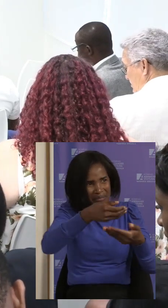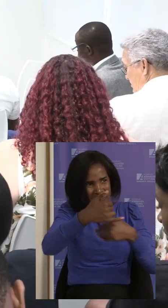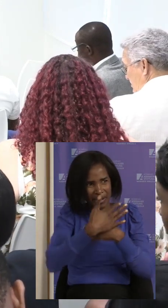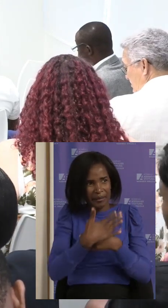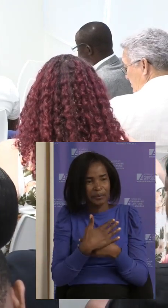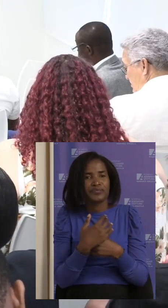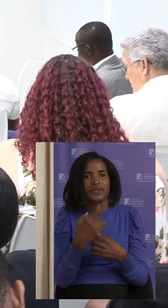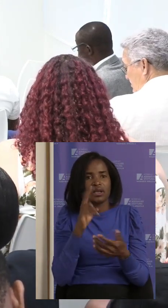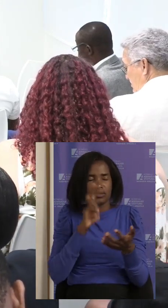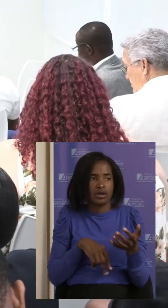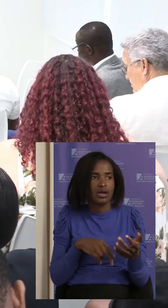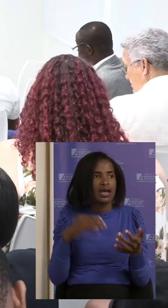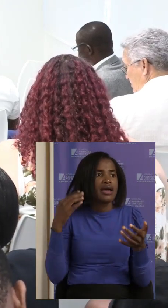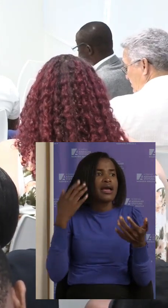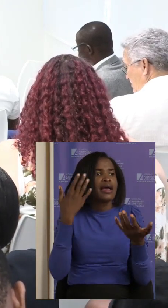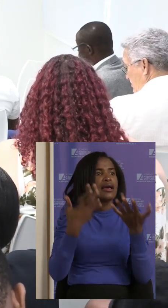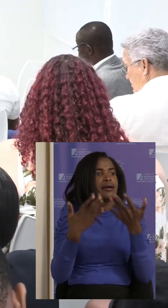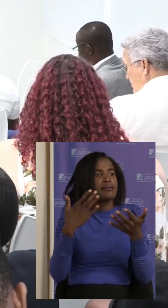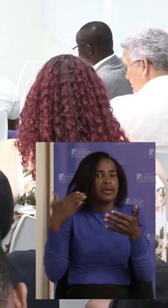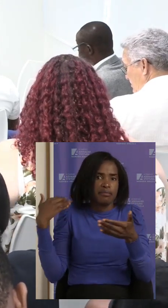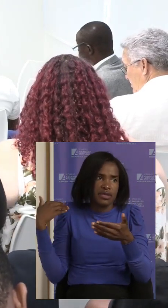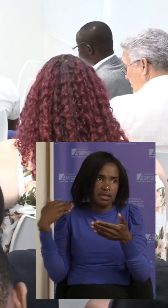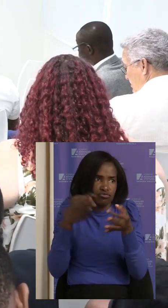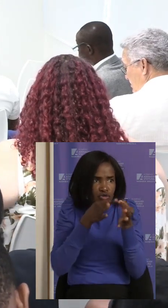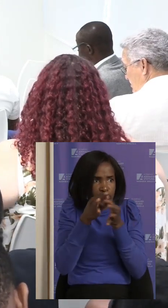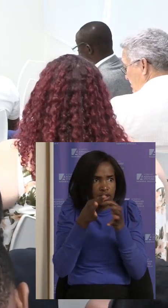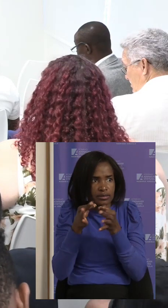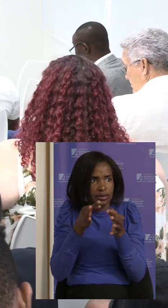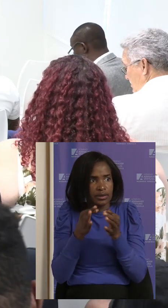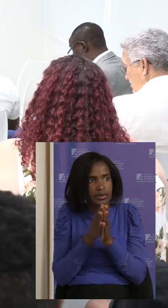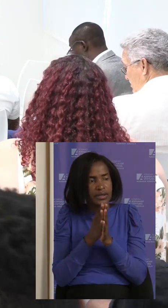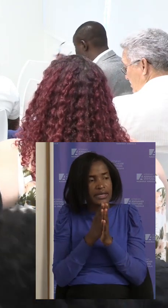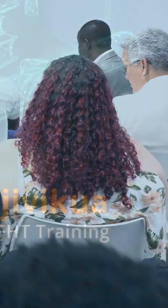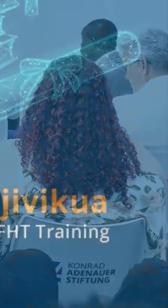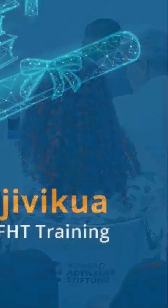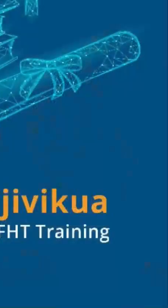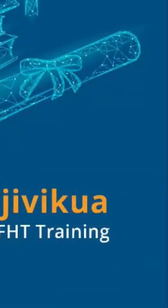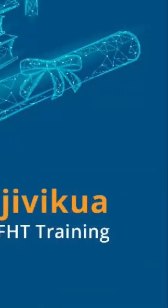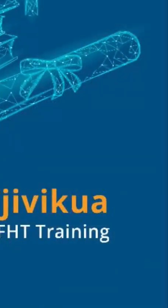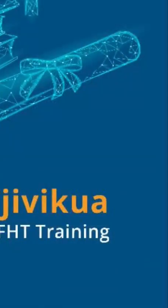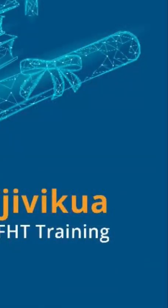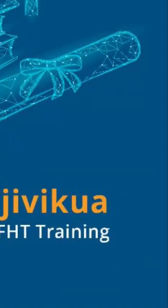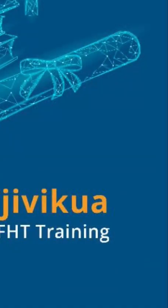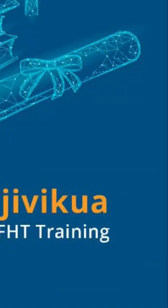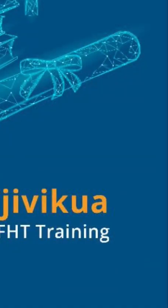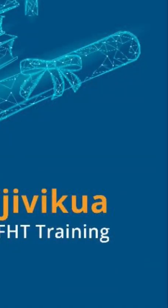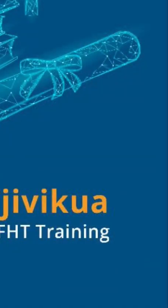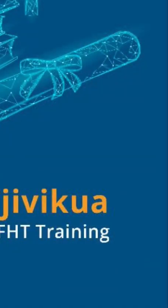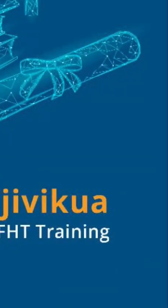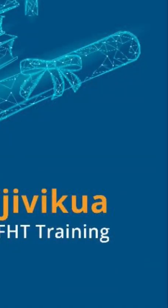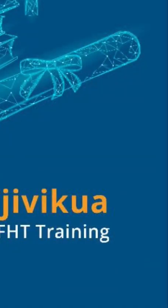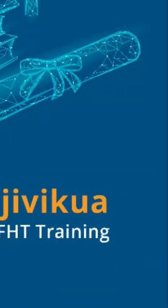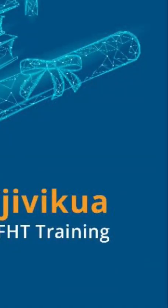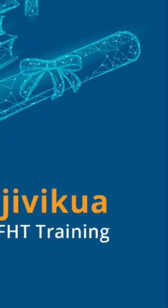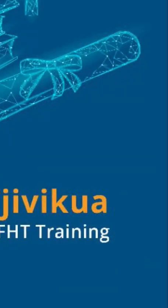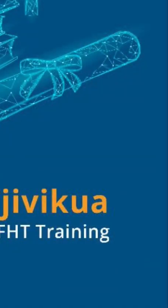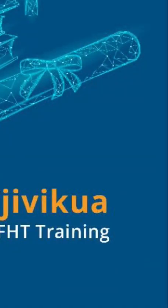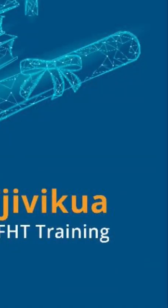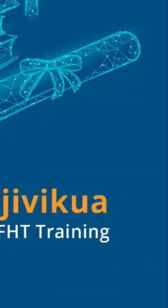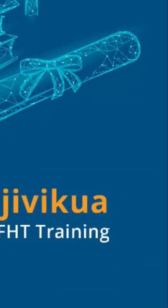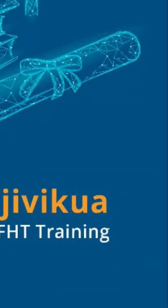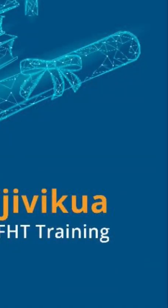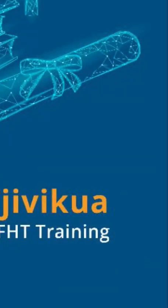Maybe also for the background of the audience, I want to quickly and briefly give a short summary profile of Dr.